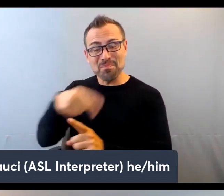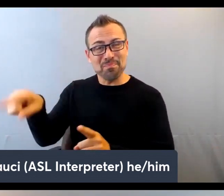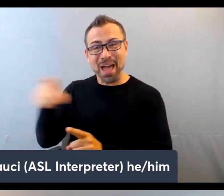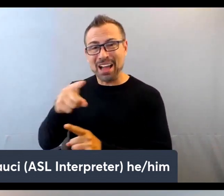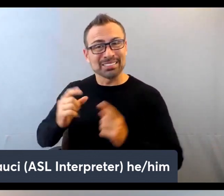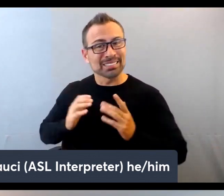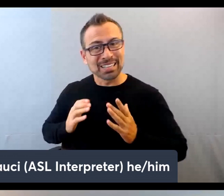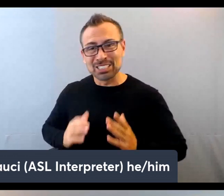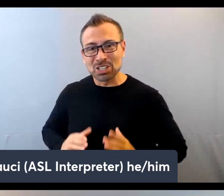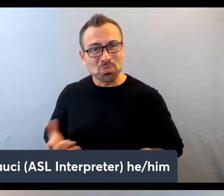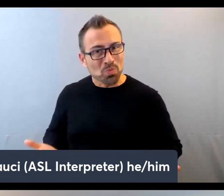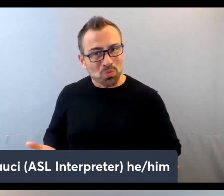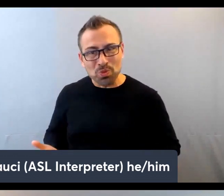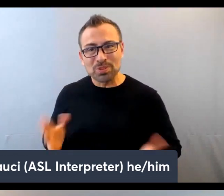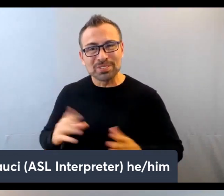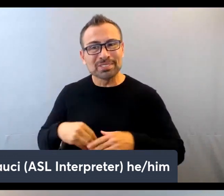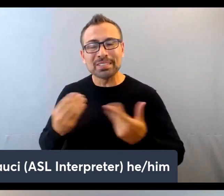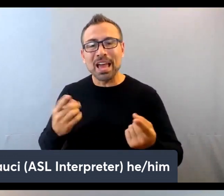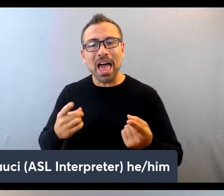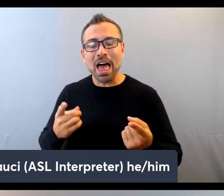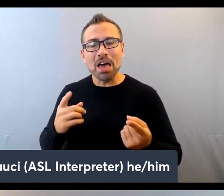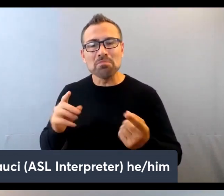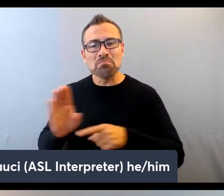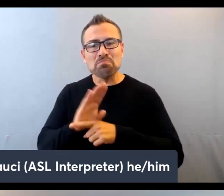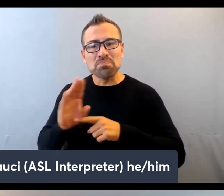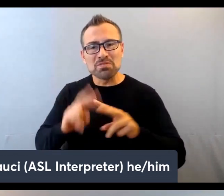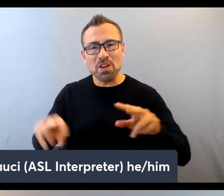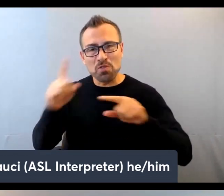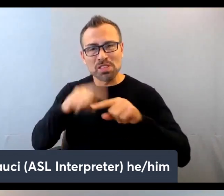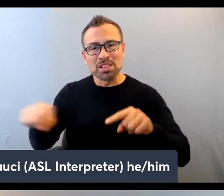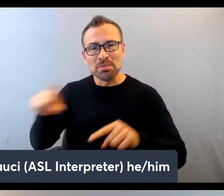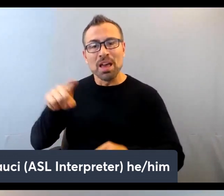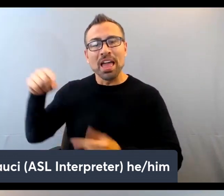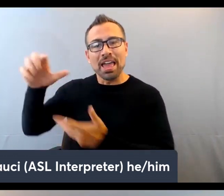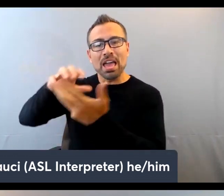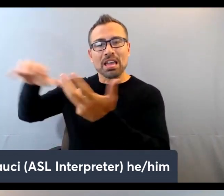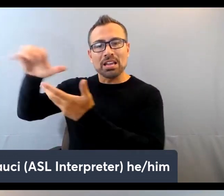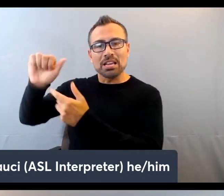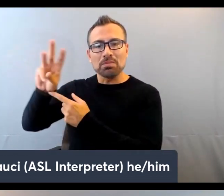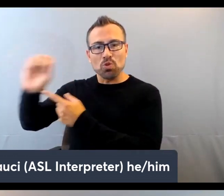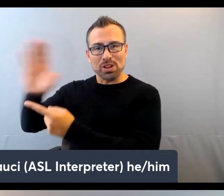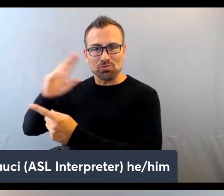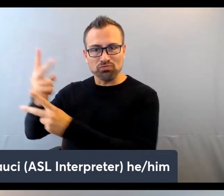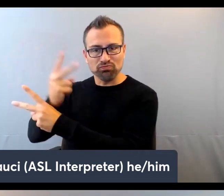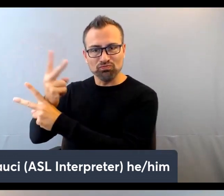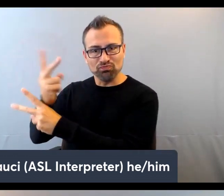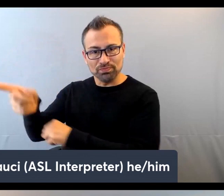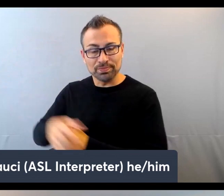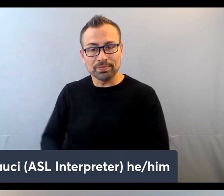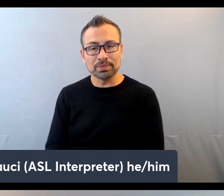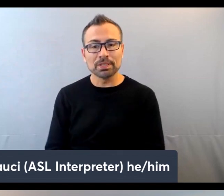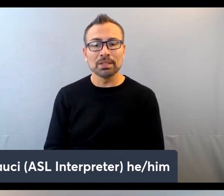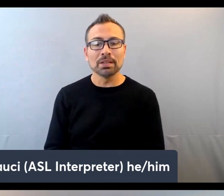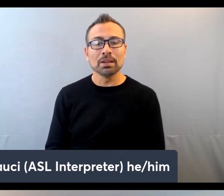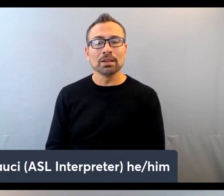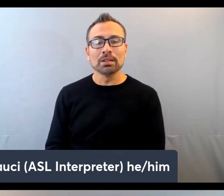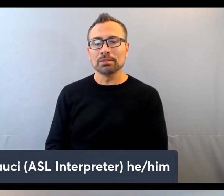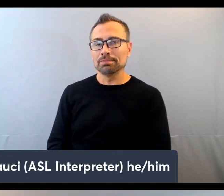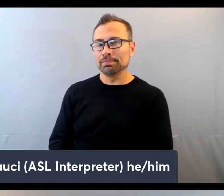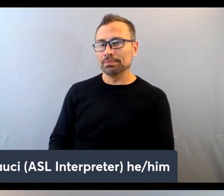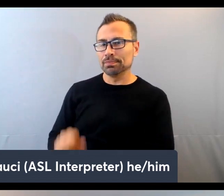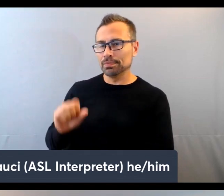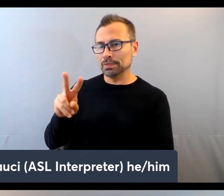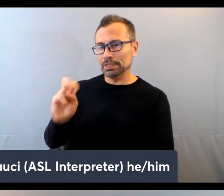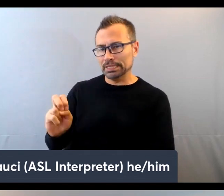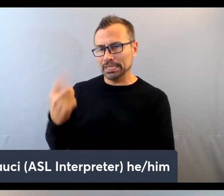that from you so that you as the customer can focus on your customers. So one thing I'm curious about with these Mac instances,